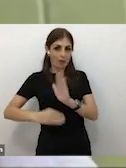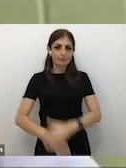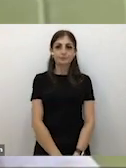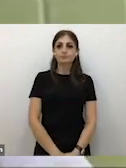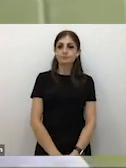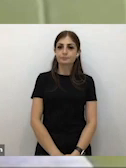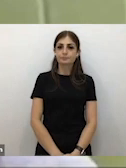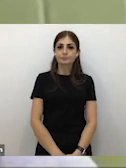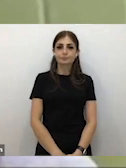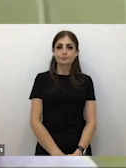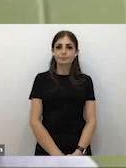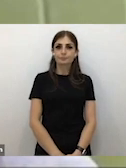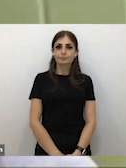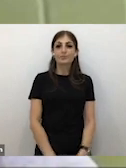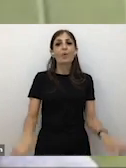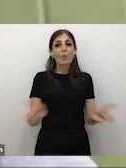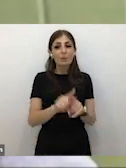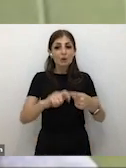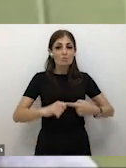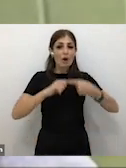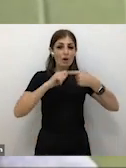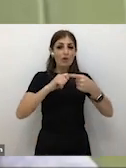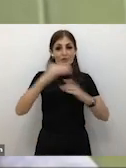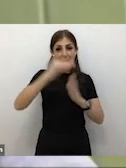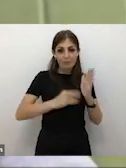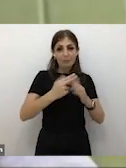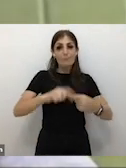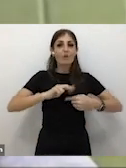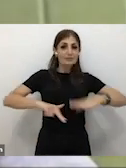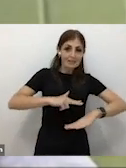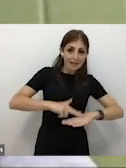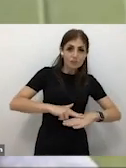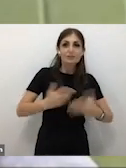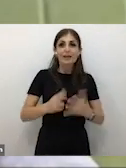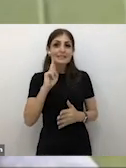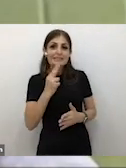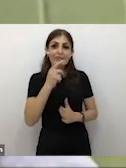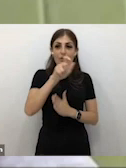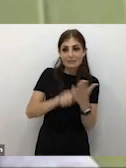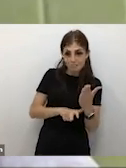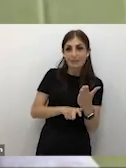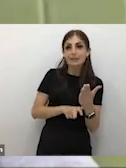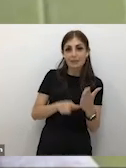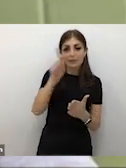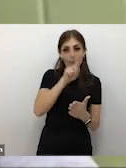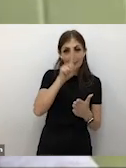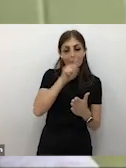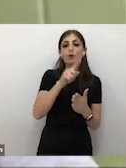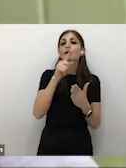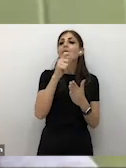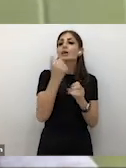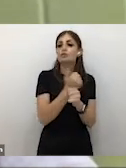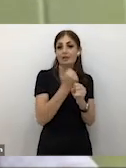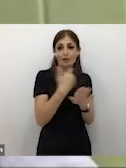For this program, we will also be prioritising applications from First Nations and deaf and disabled artists and creative workers. And